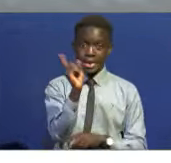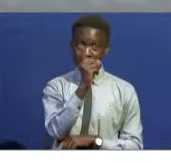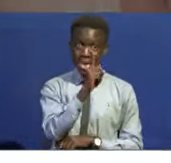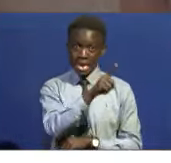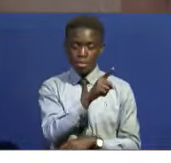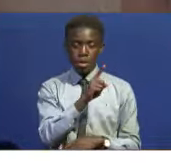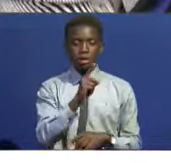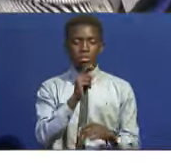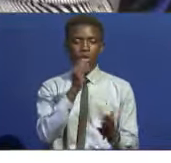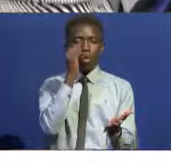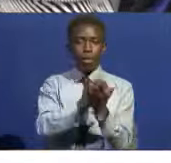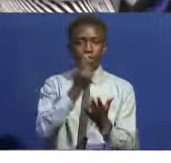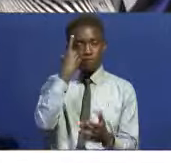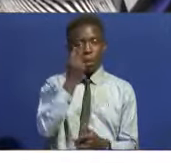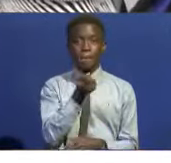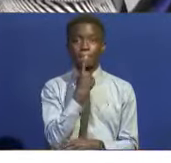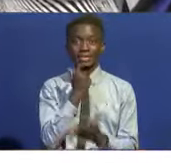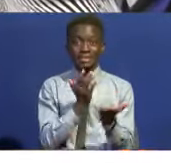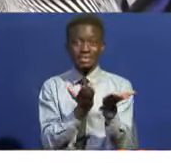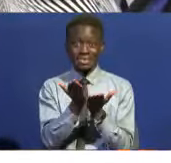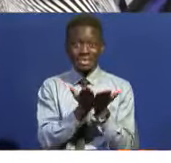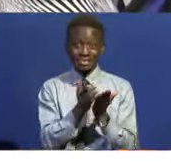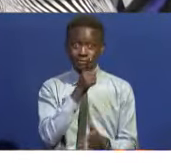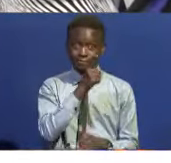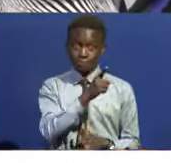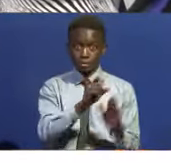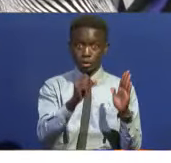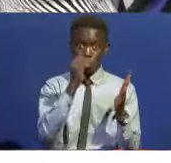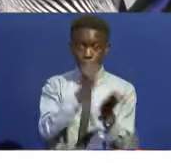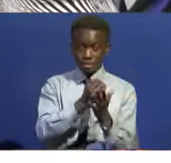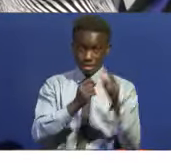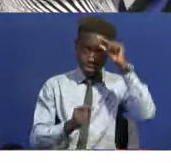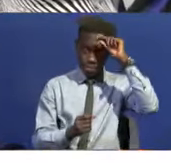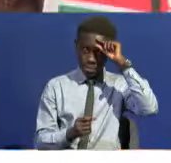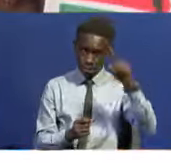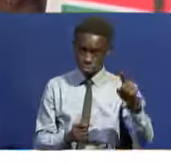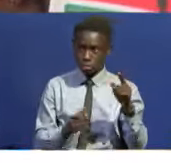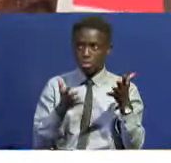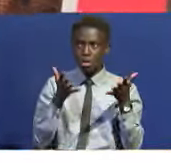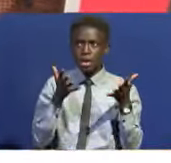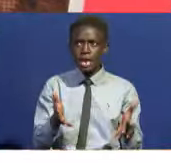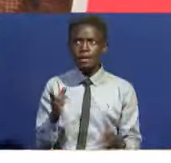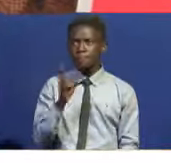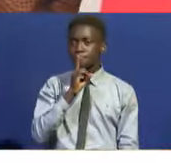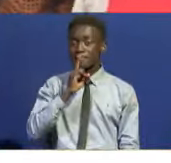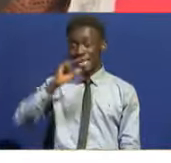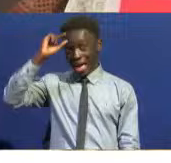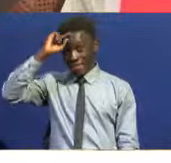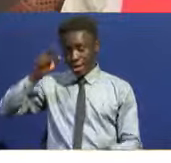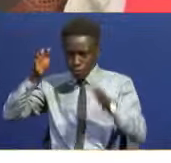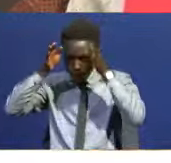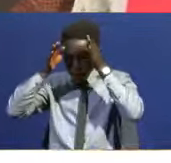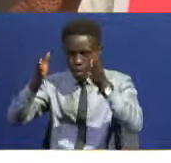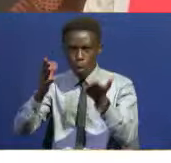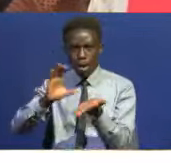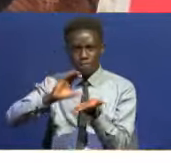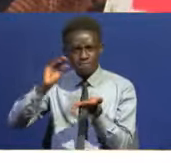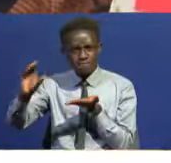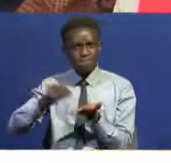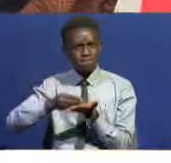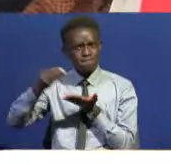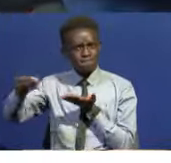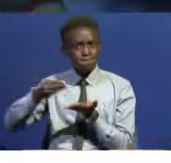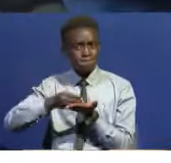for Medical Services, Harry Kimtai, observed that the government is focusing on sustainable financing and advanced procurement